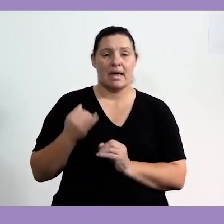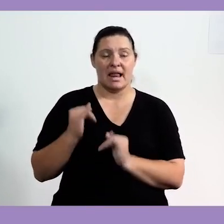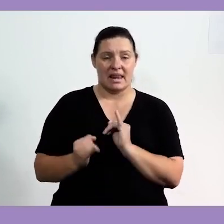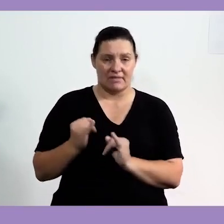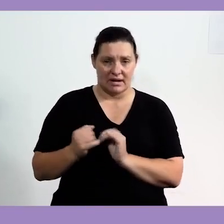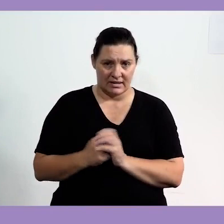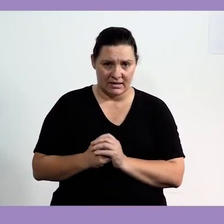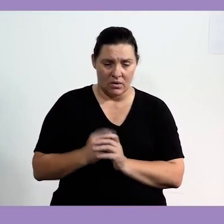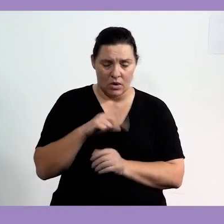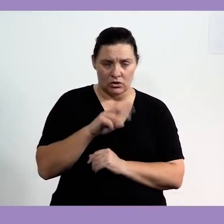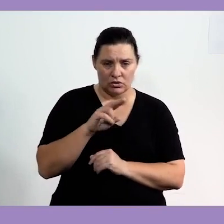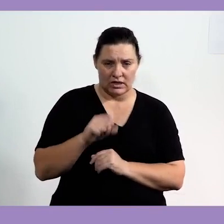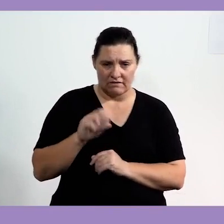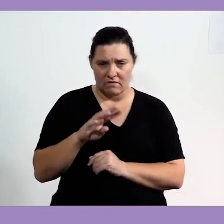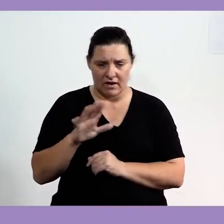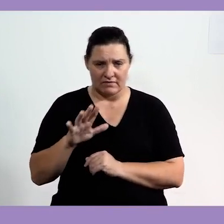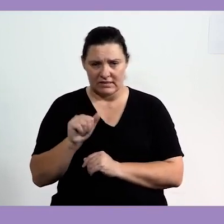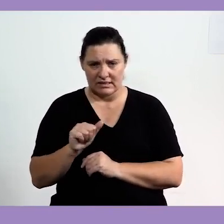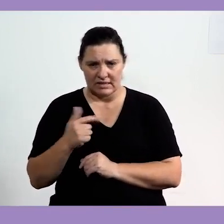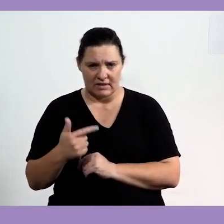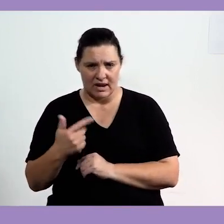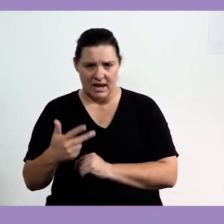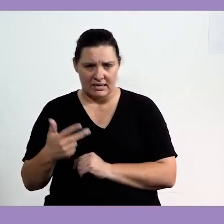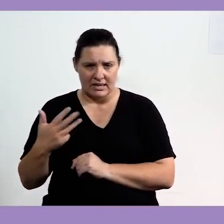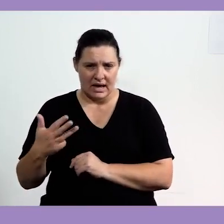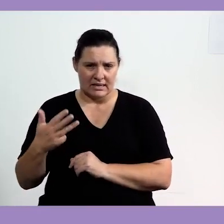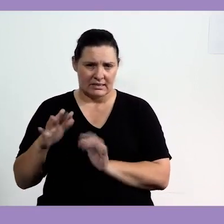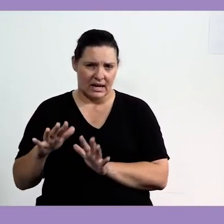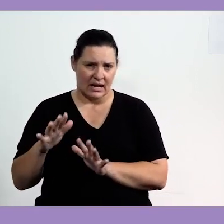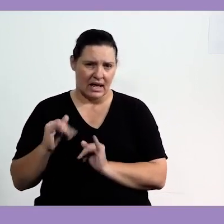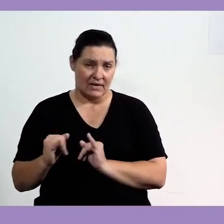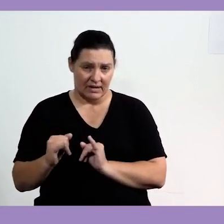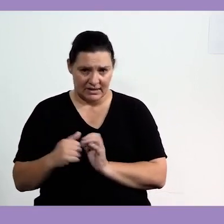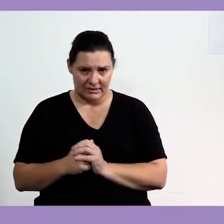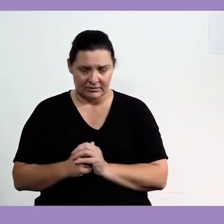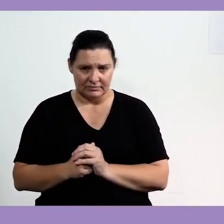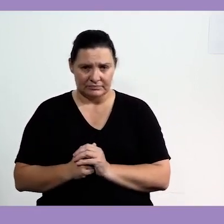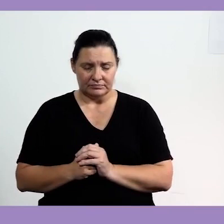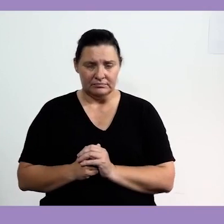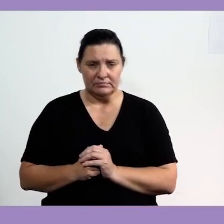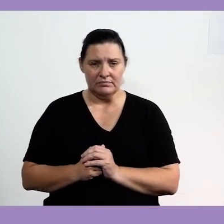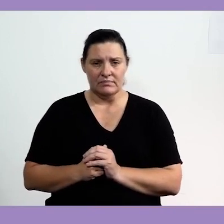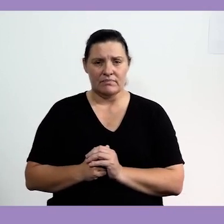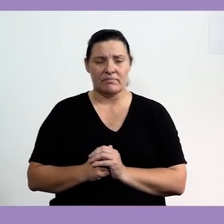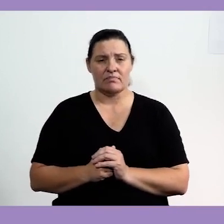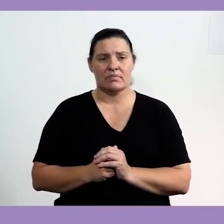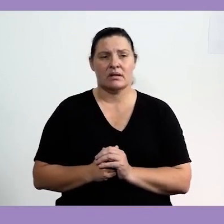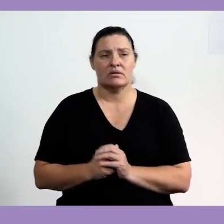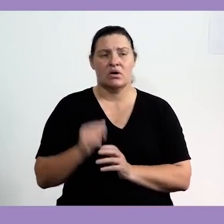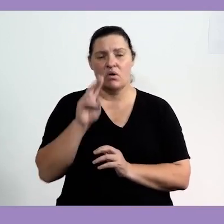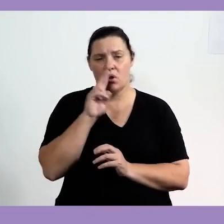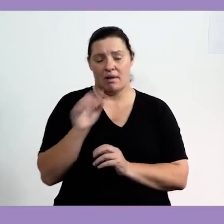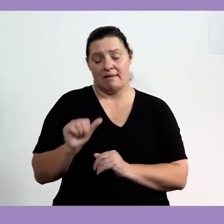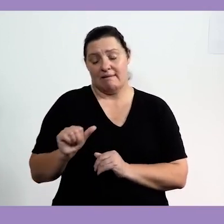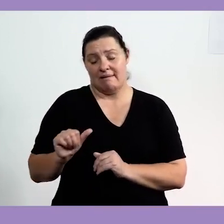has 1, 2, 3, 4, 5, 6, 7, 8, 9, 10, 11 lines.